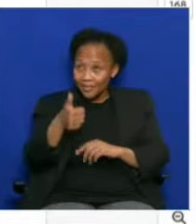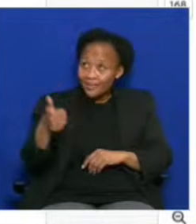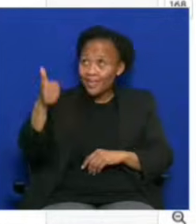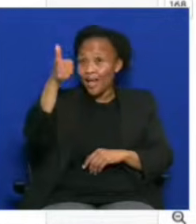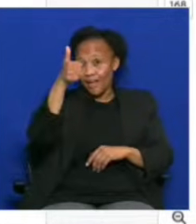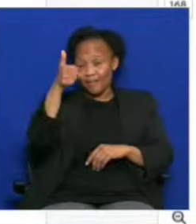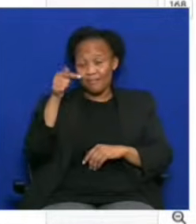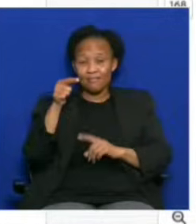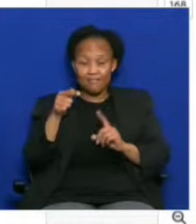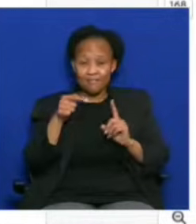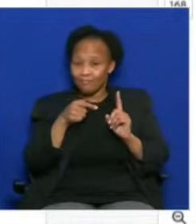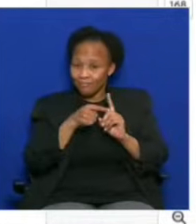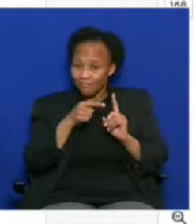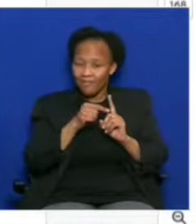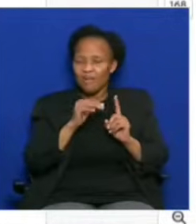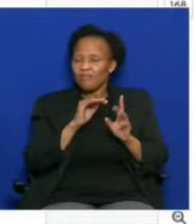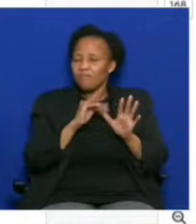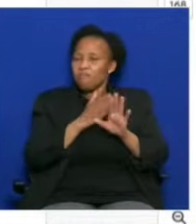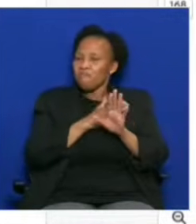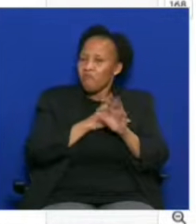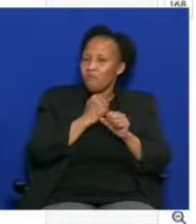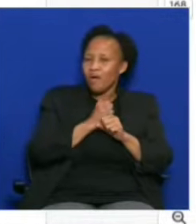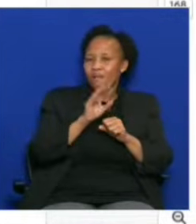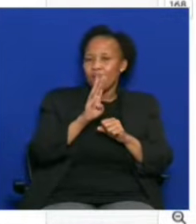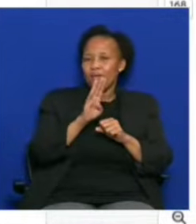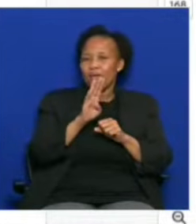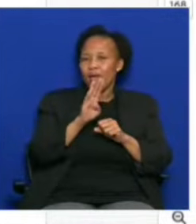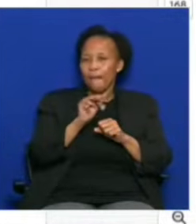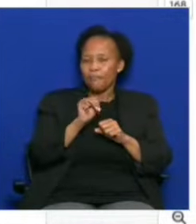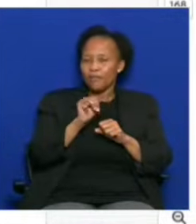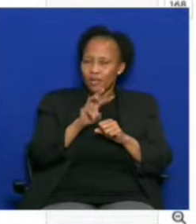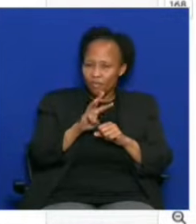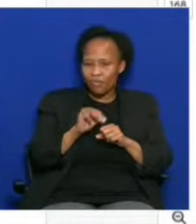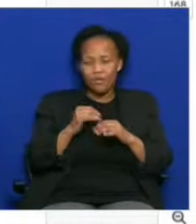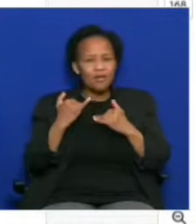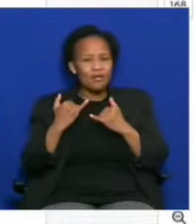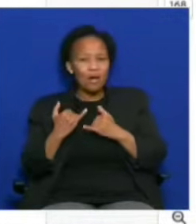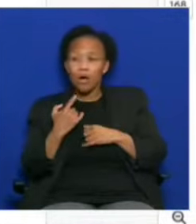Commissioner. So is that where you say the complaint of fraud and corruption comes from?